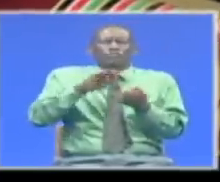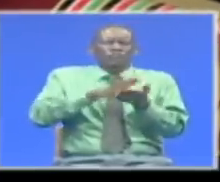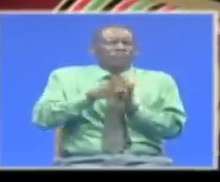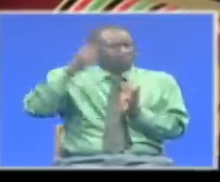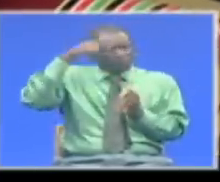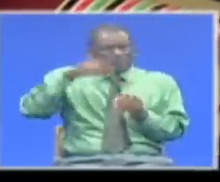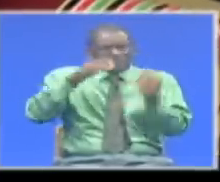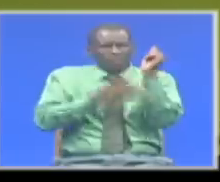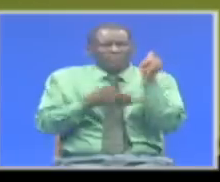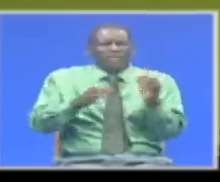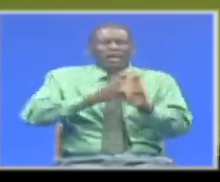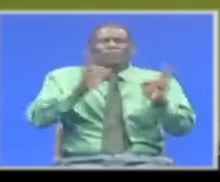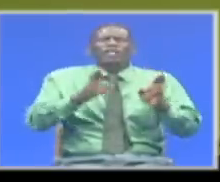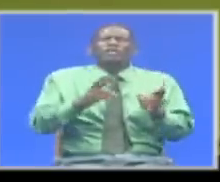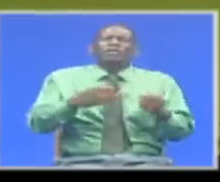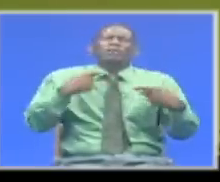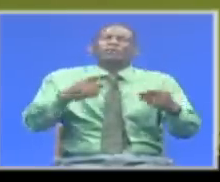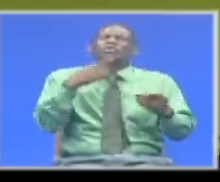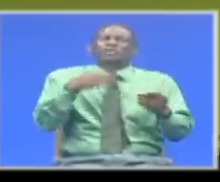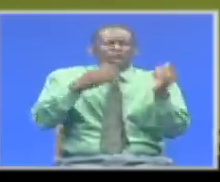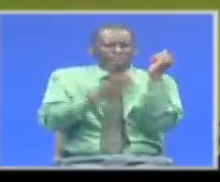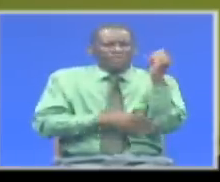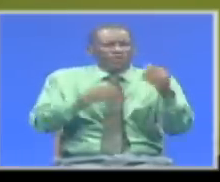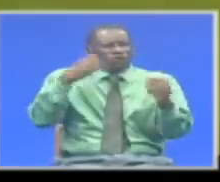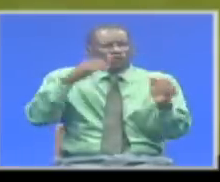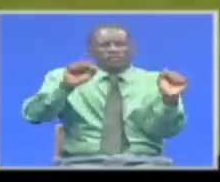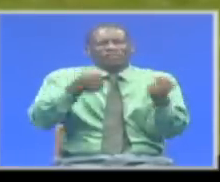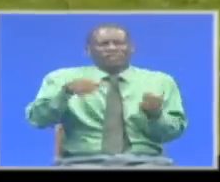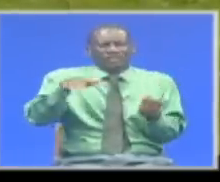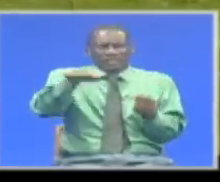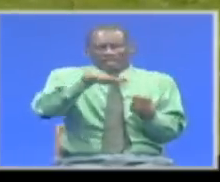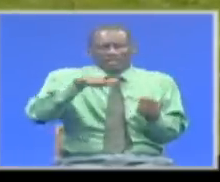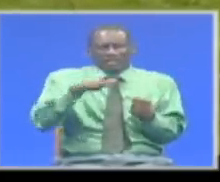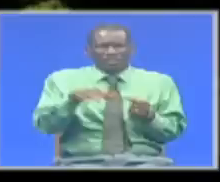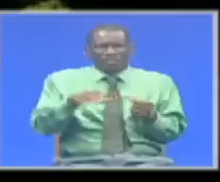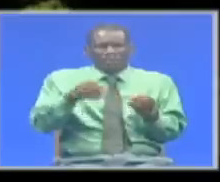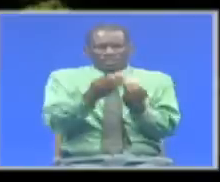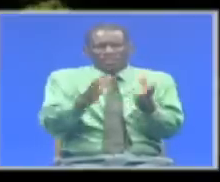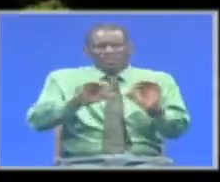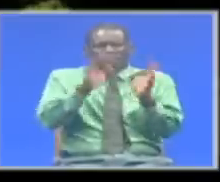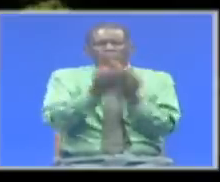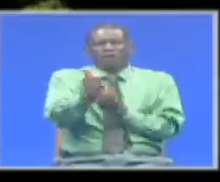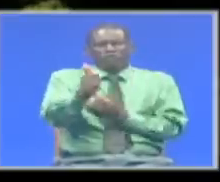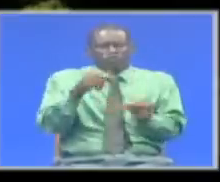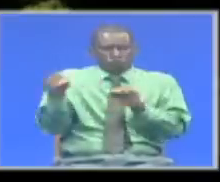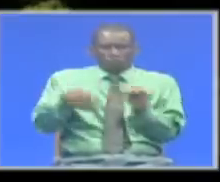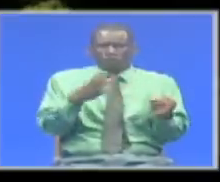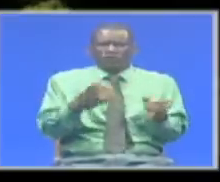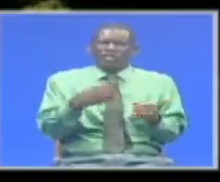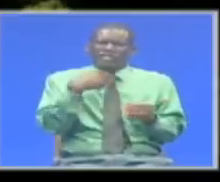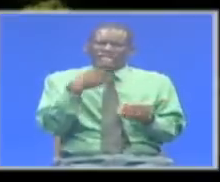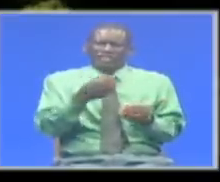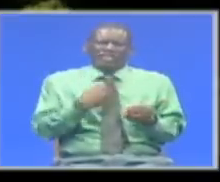I'm prepared to be called a bad person. Many of the families have simply refused to leave. They claim to have